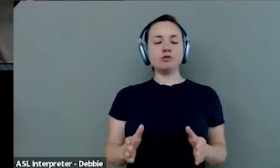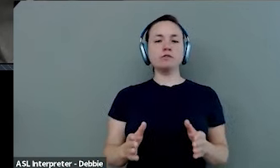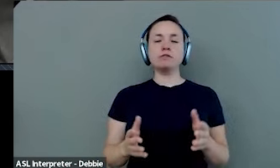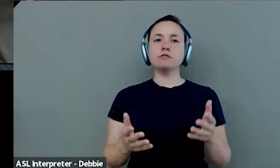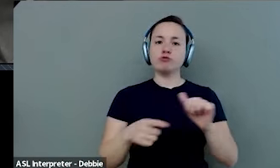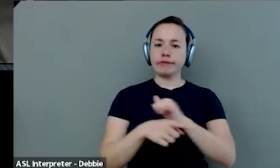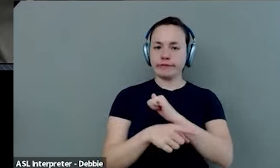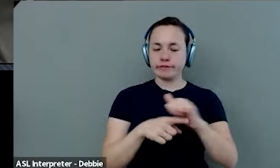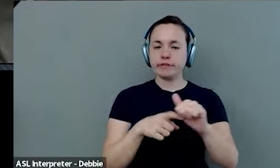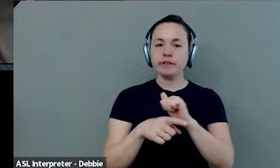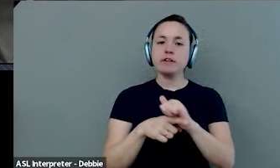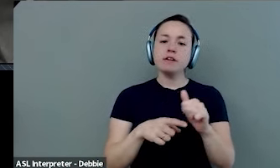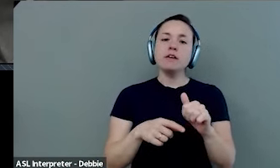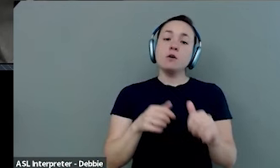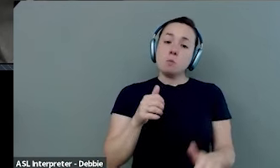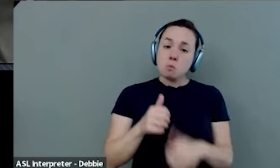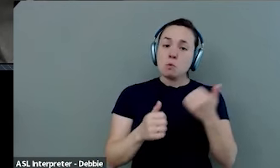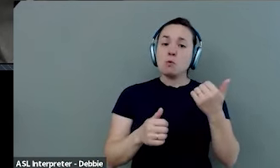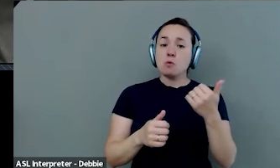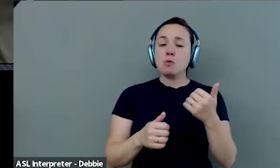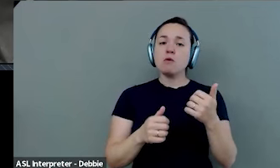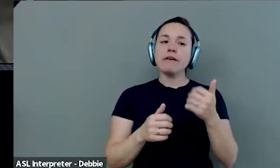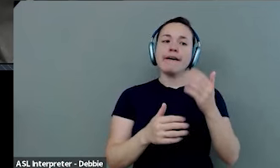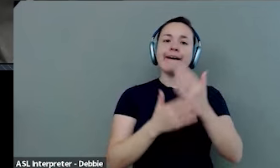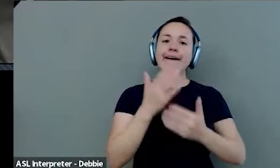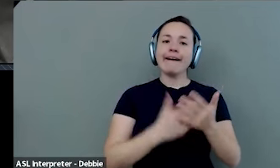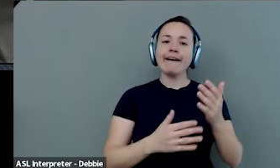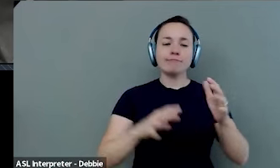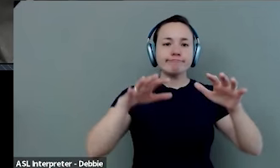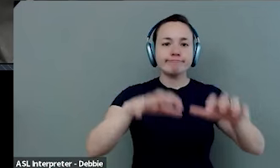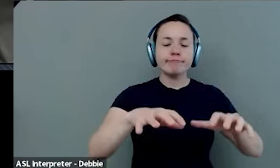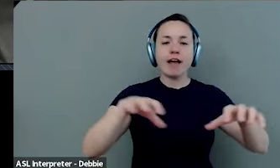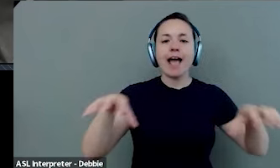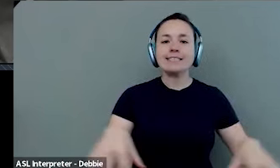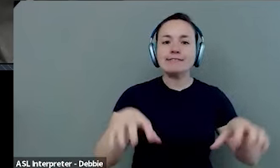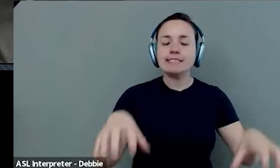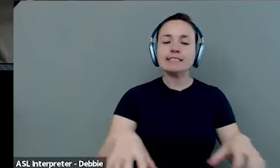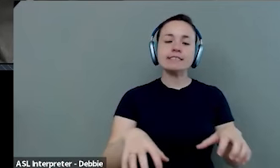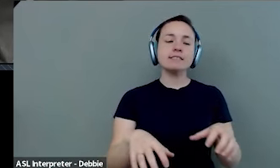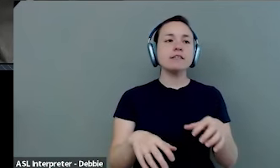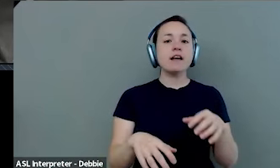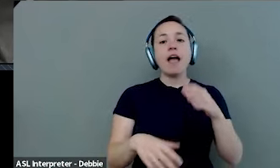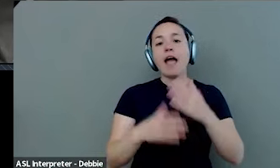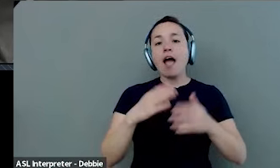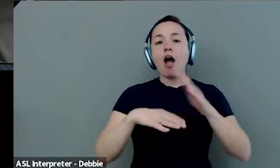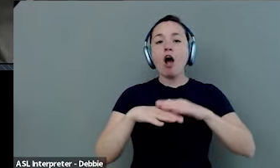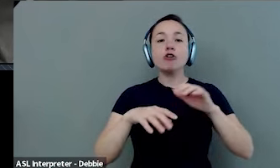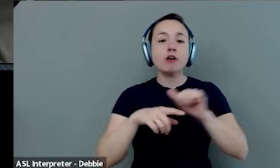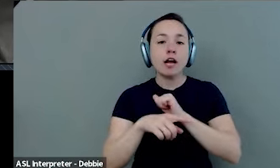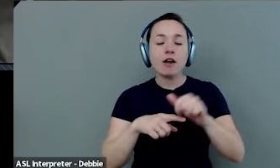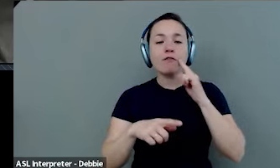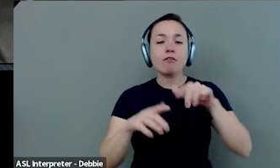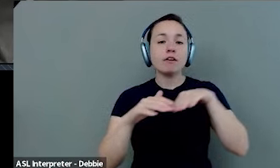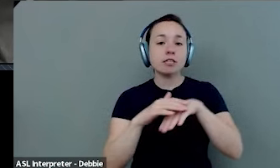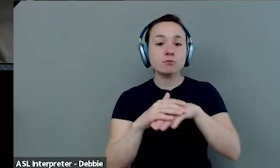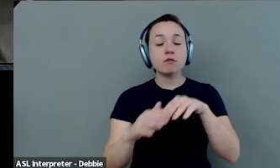in-person training, mostly with hands-on activities, including hands-on training on the accessible ballot